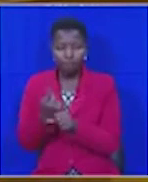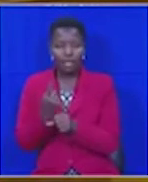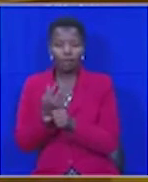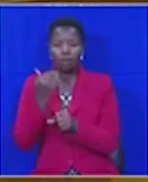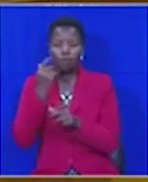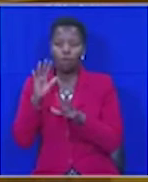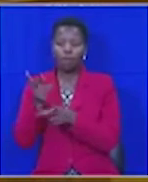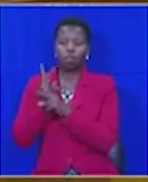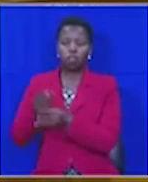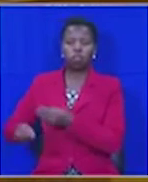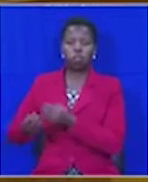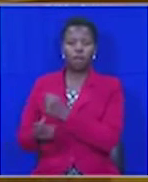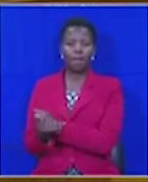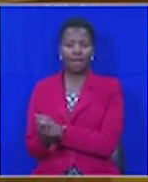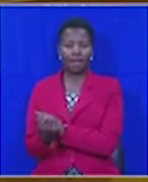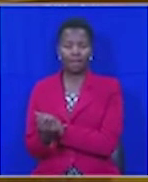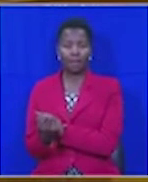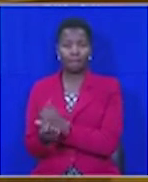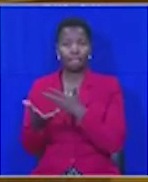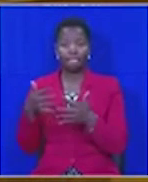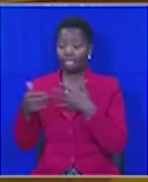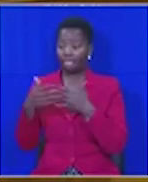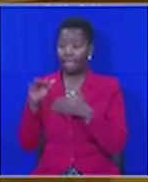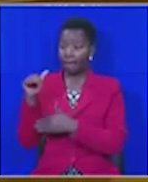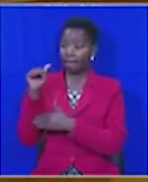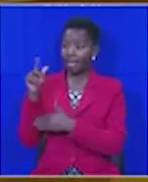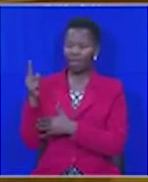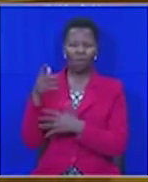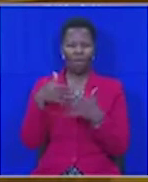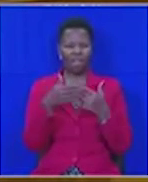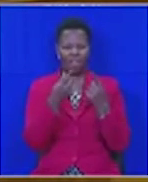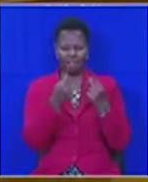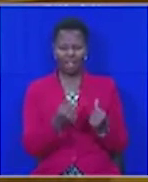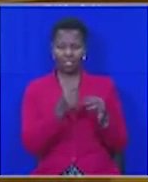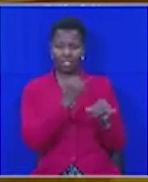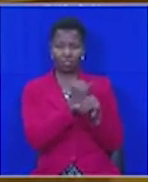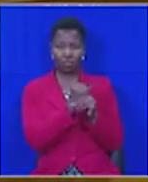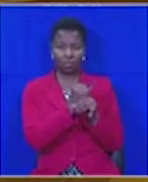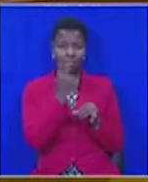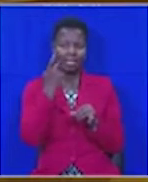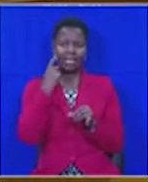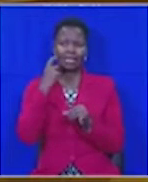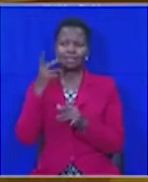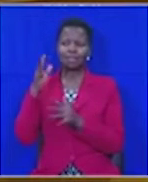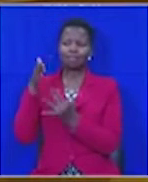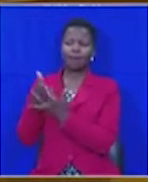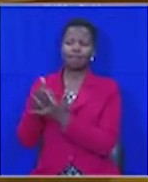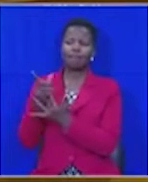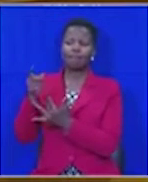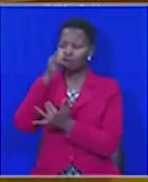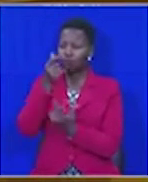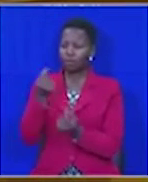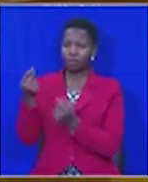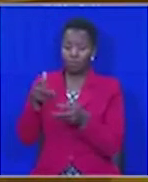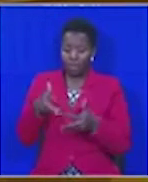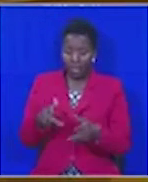launderers. If financial institutions or any other relevant institution are seen as easy targets by criminals, both within and outside of